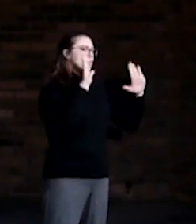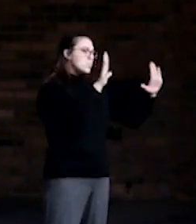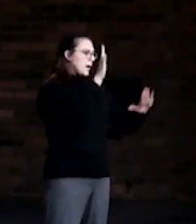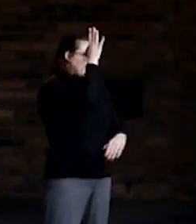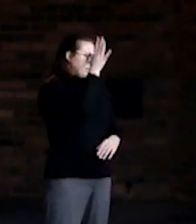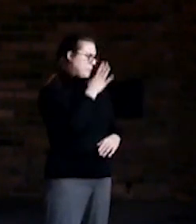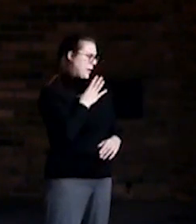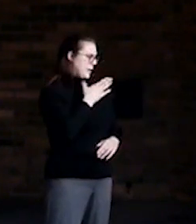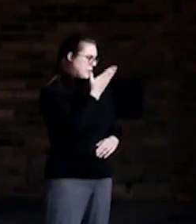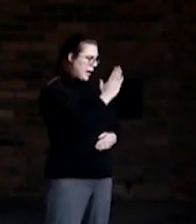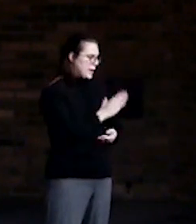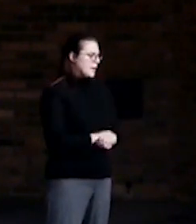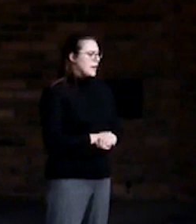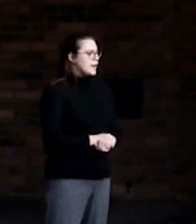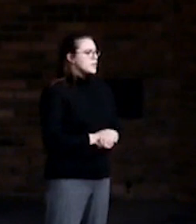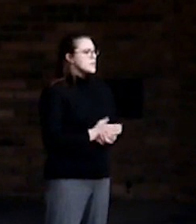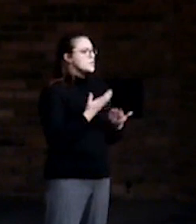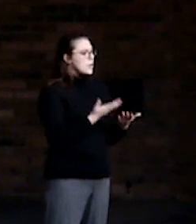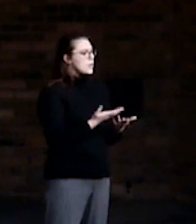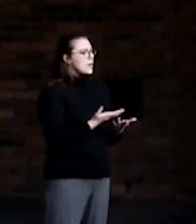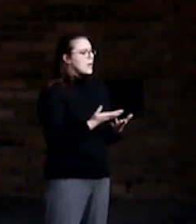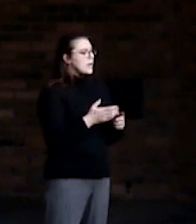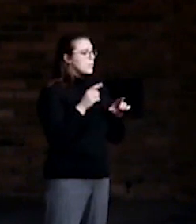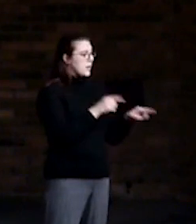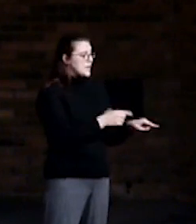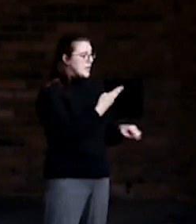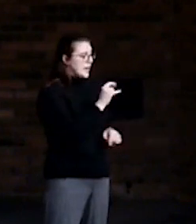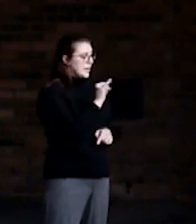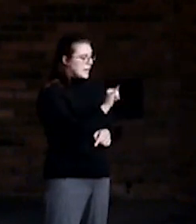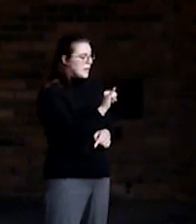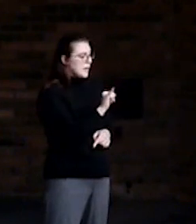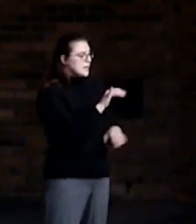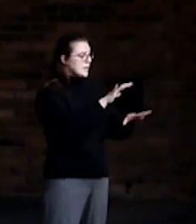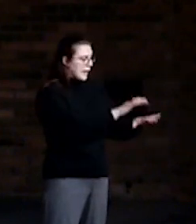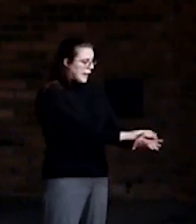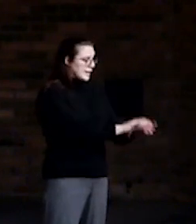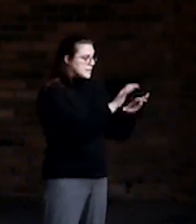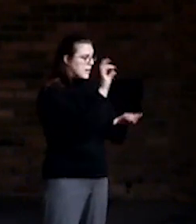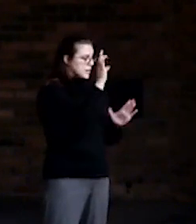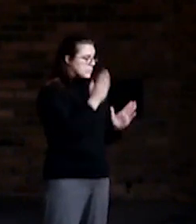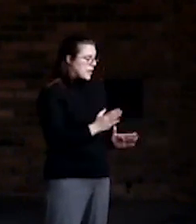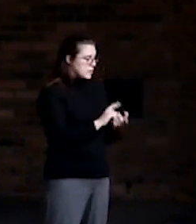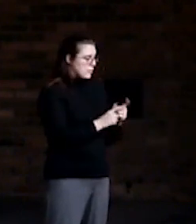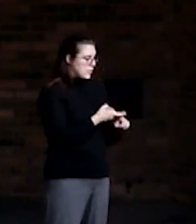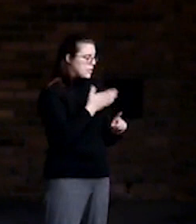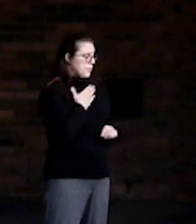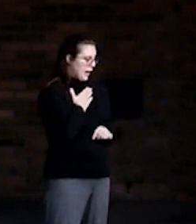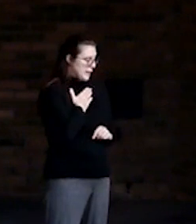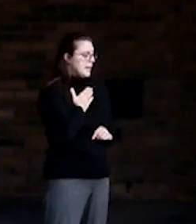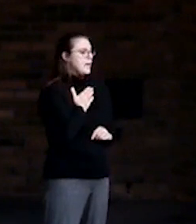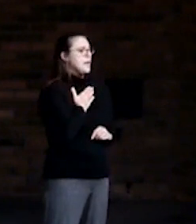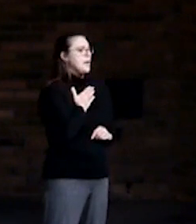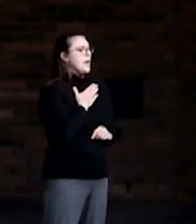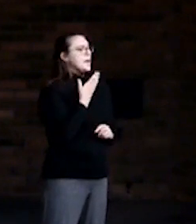And our bishop, David Roller, was going to Haiti to lay hands on this pastor friend of mine, Pastor Devereest,